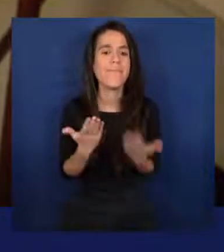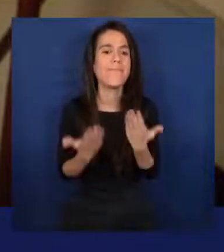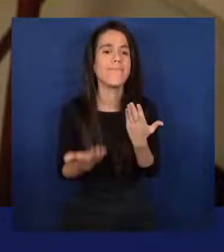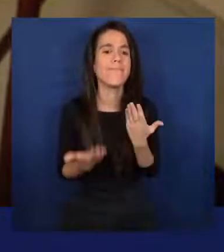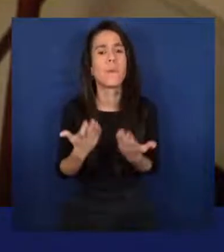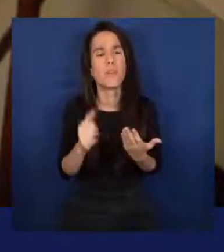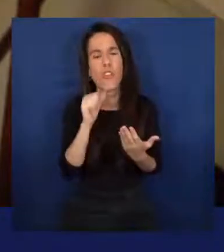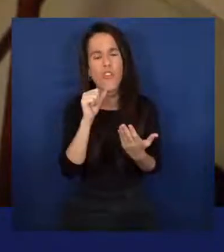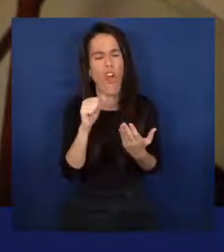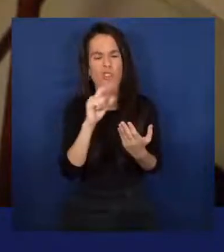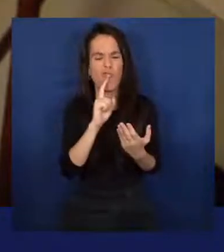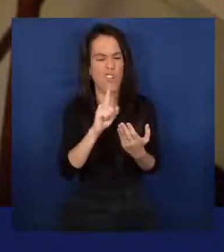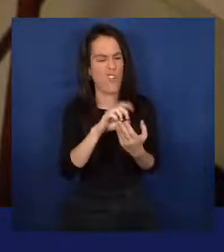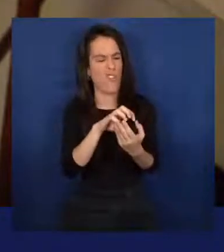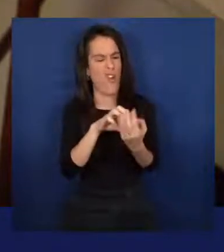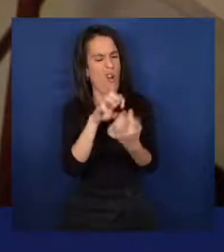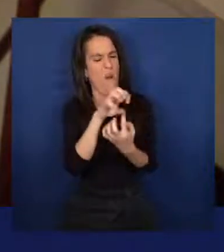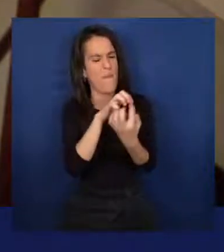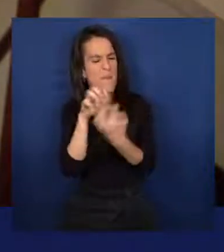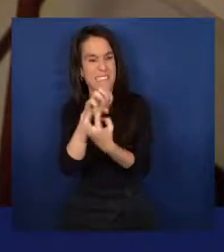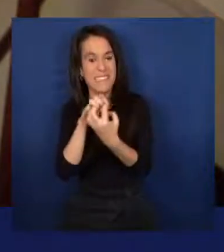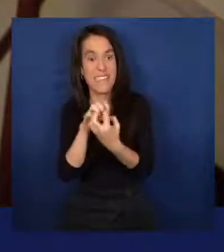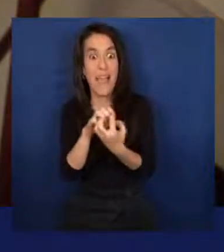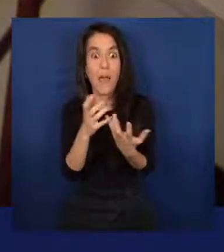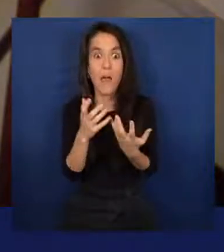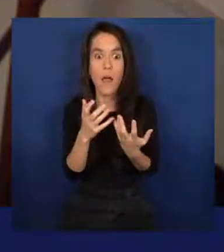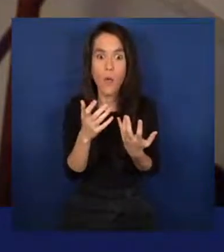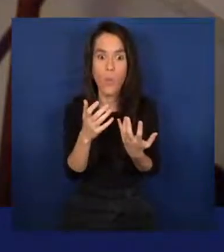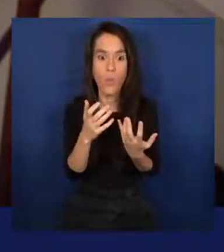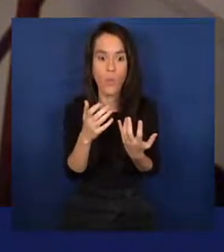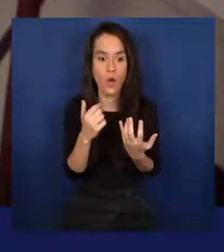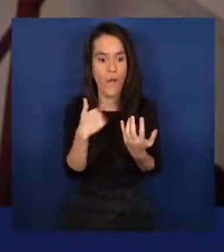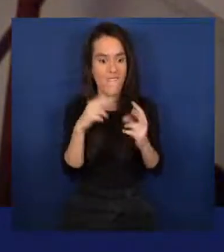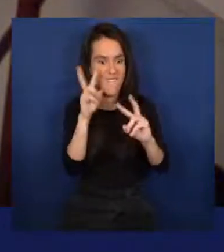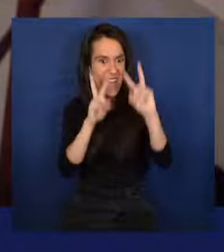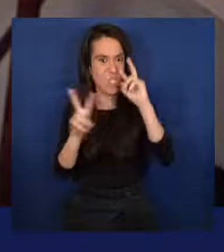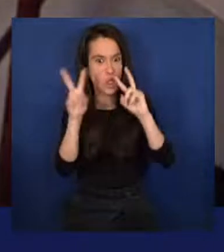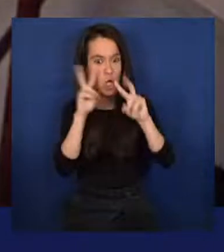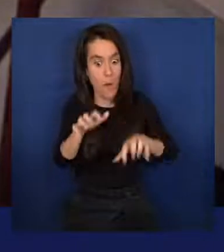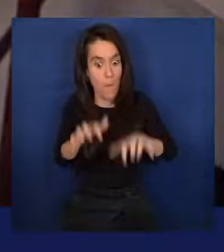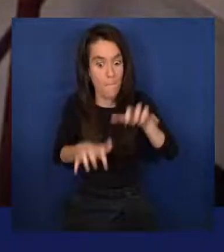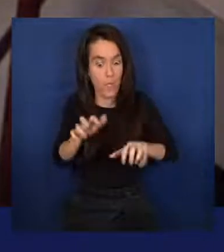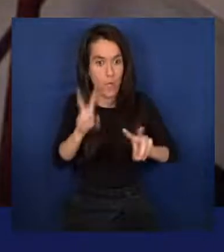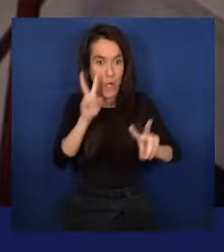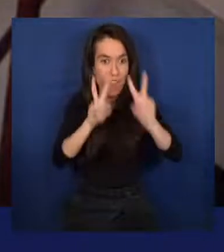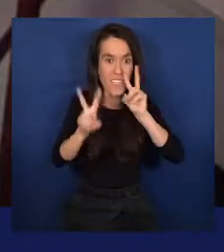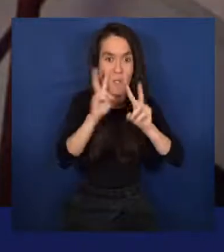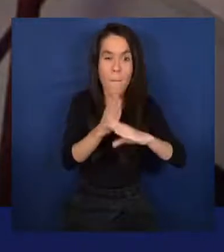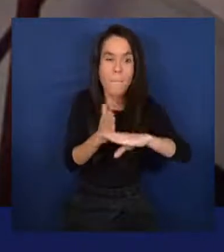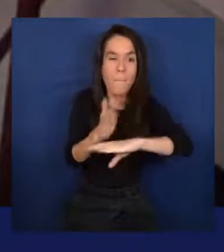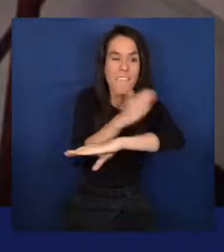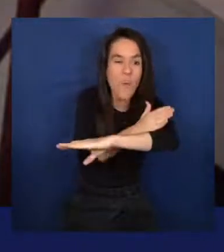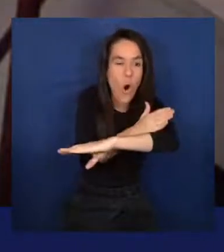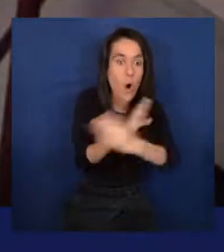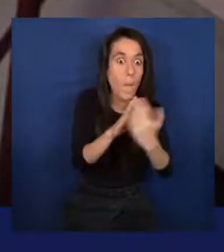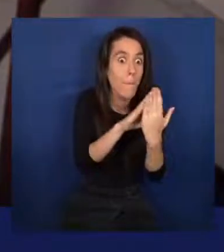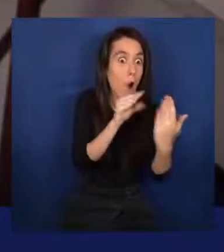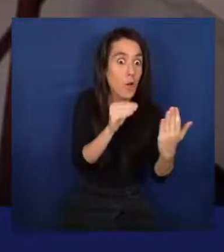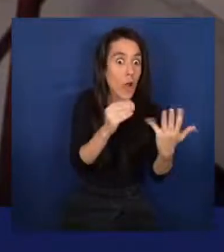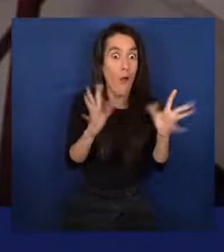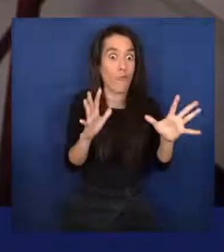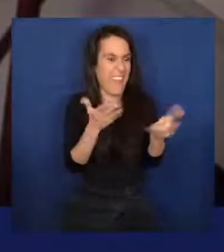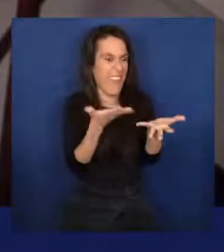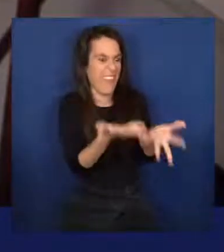model, you can use custom vision, which is basically using the pre-trained models from Microsoft and just use it